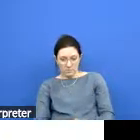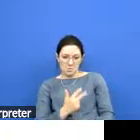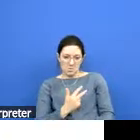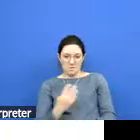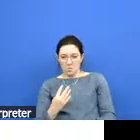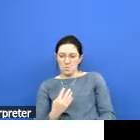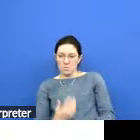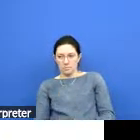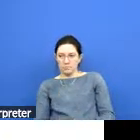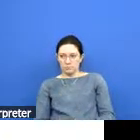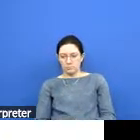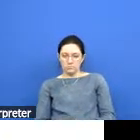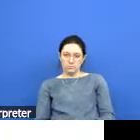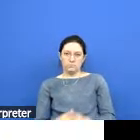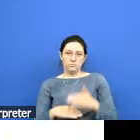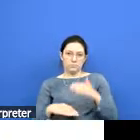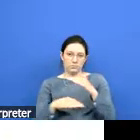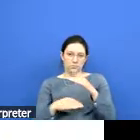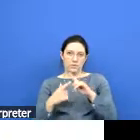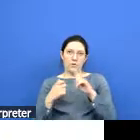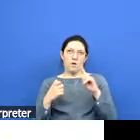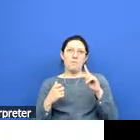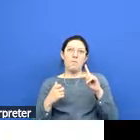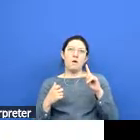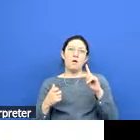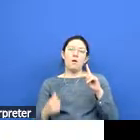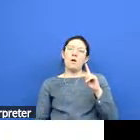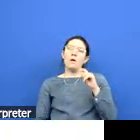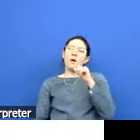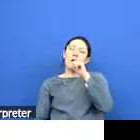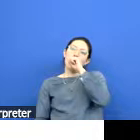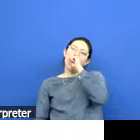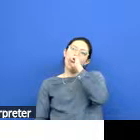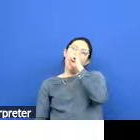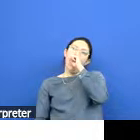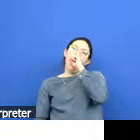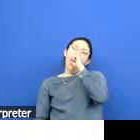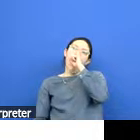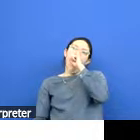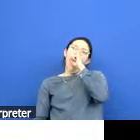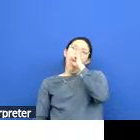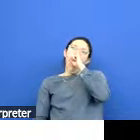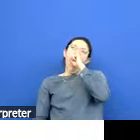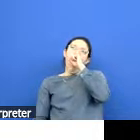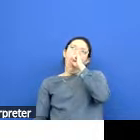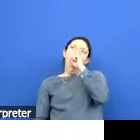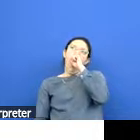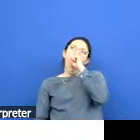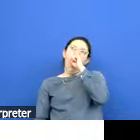I would basically do one from, again, I'll say directly south of the